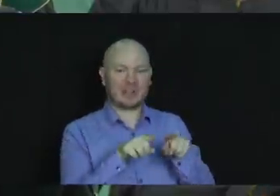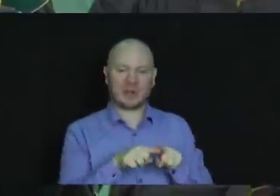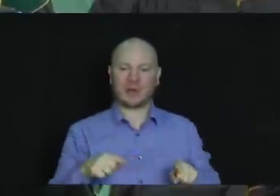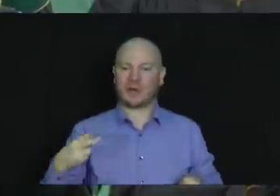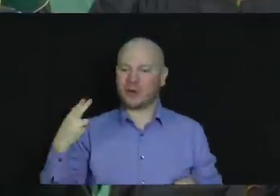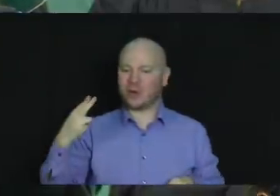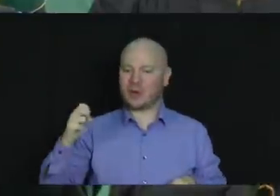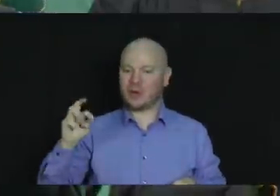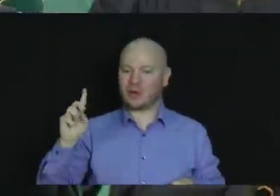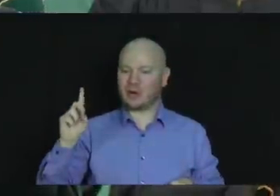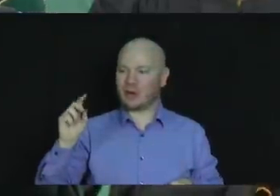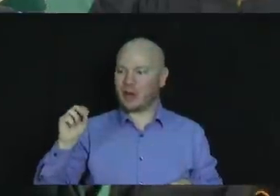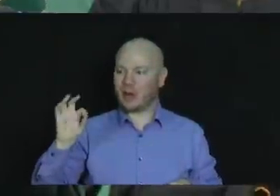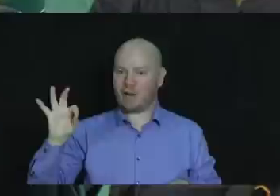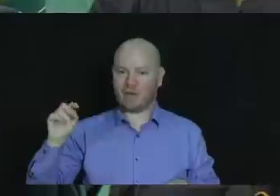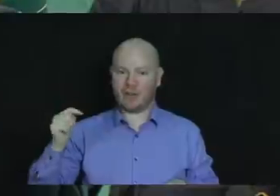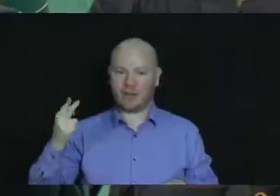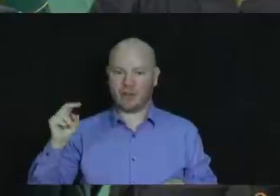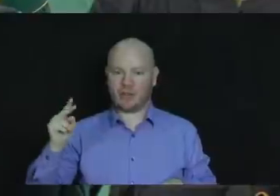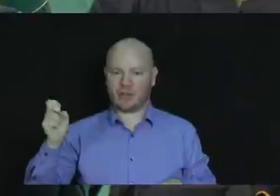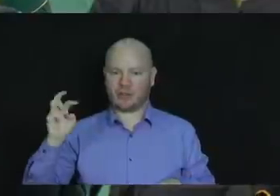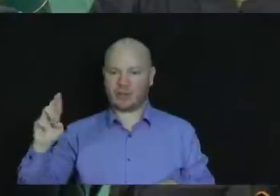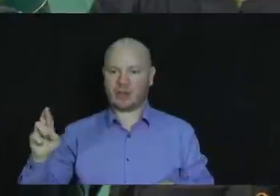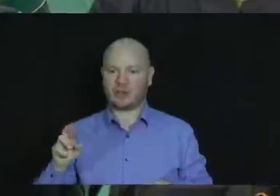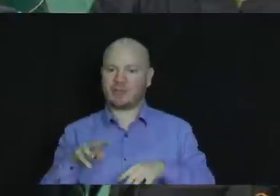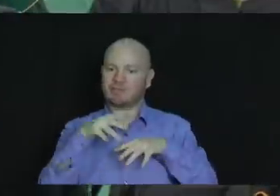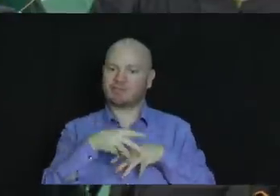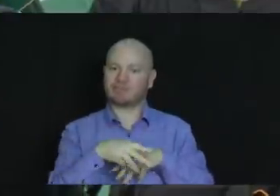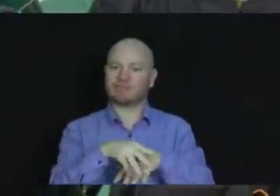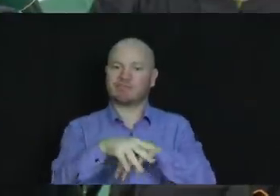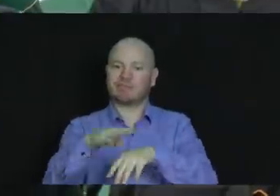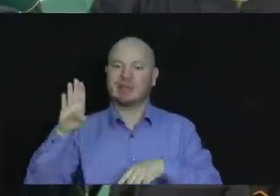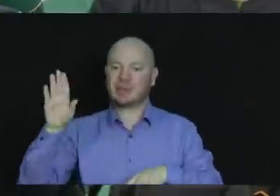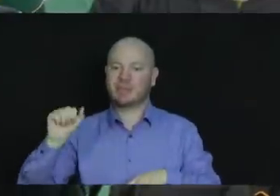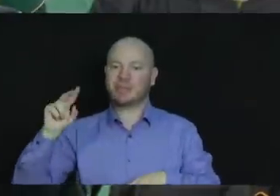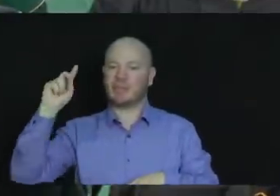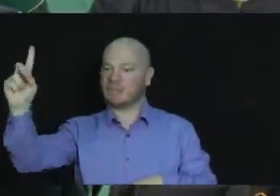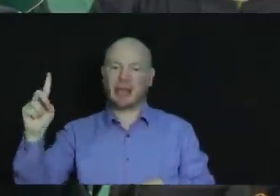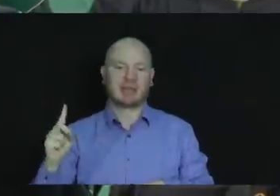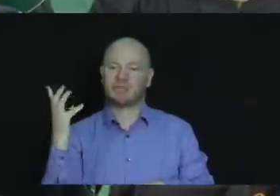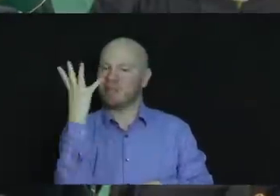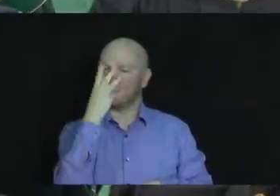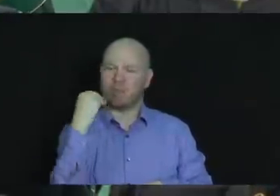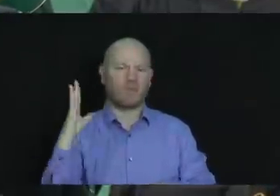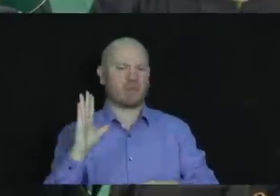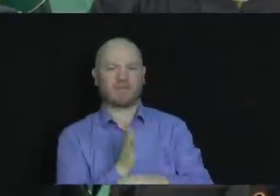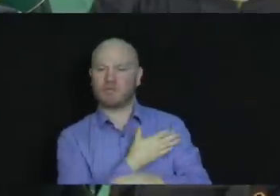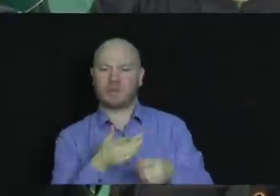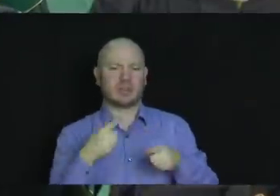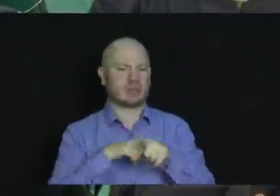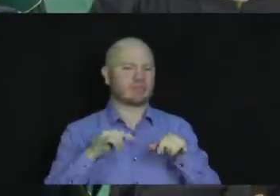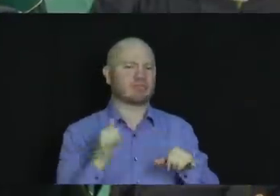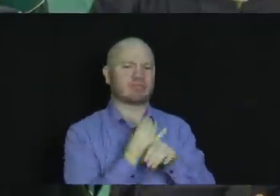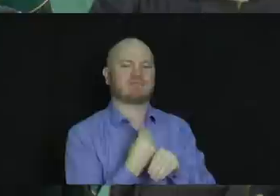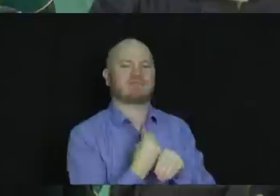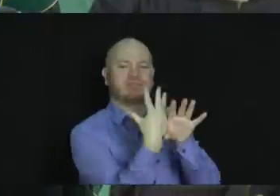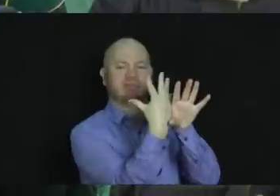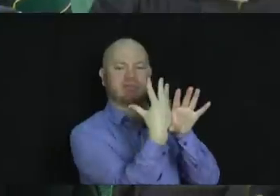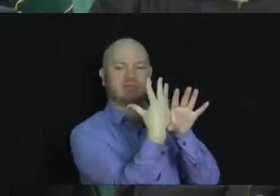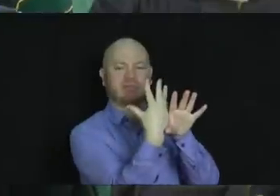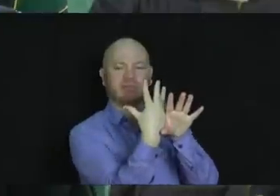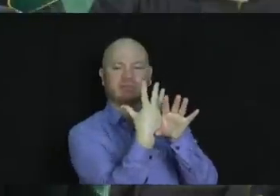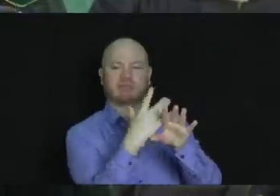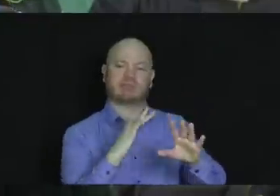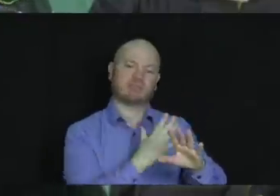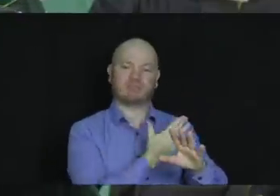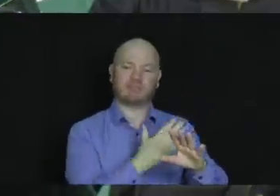our teams and lifted our spirits through brilliant virtual performances. Now, throughout this journey, you have shown